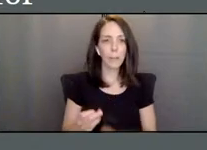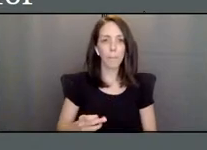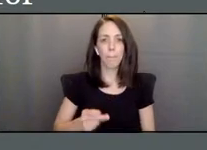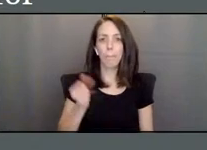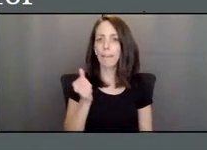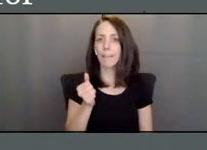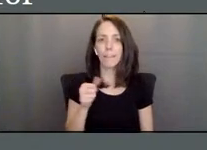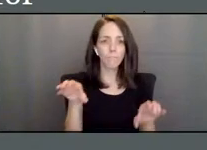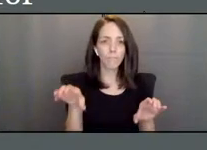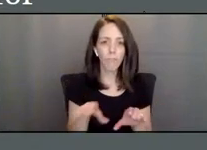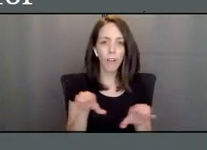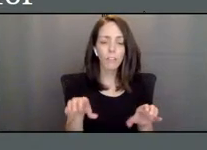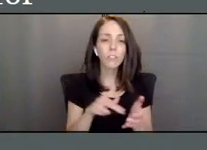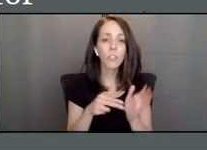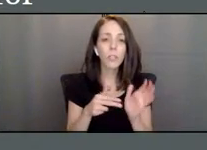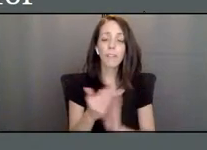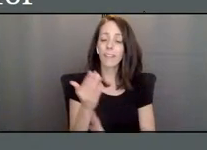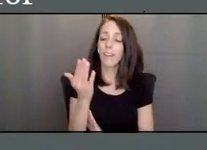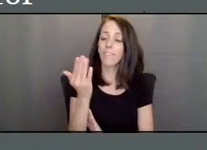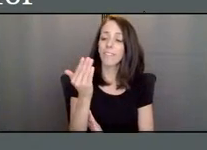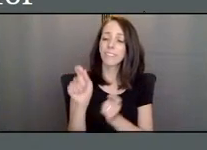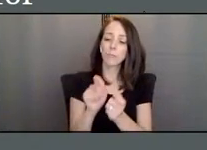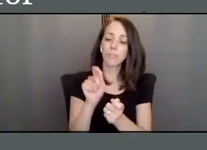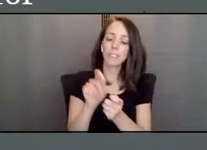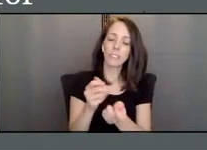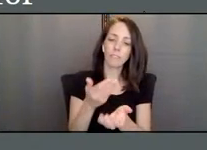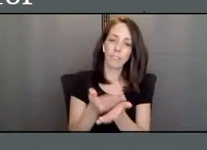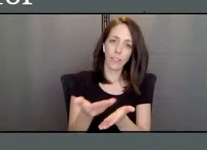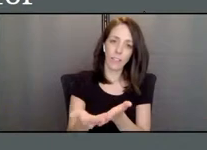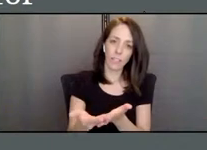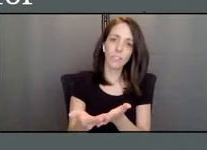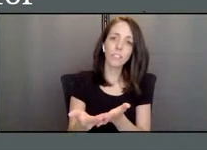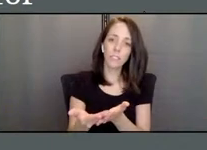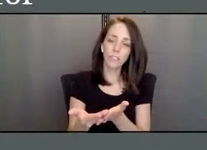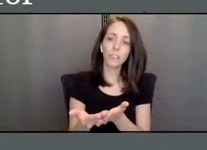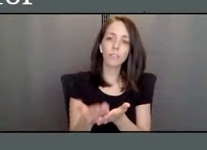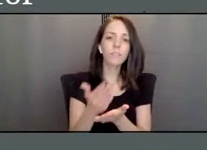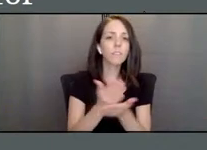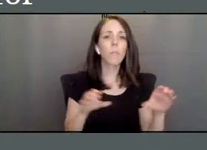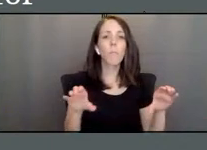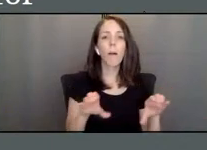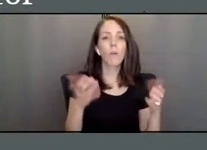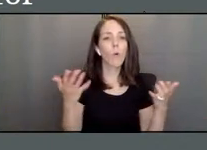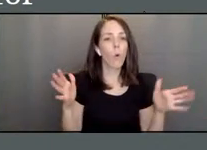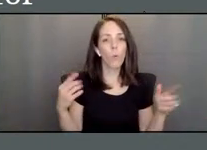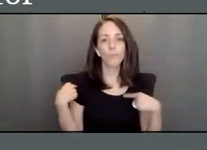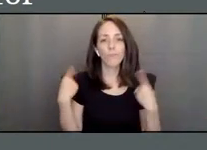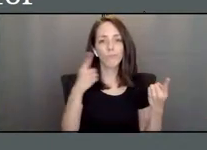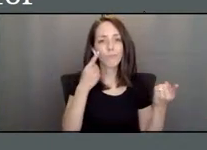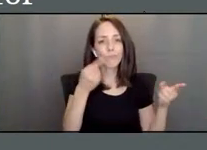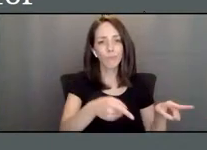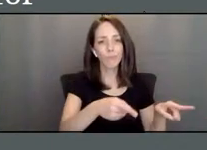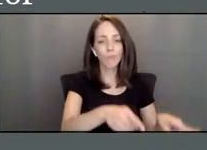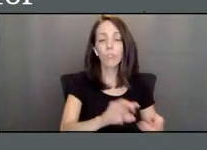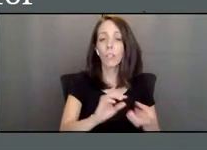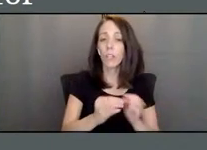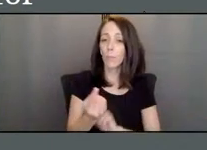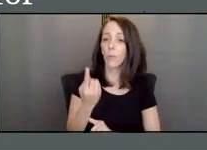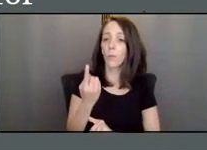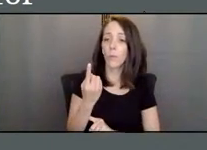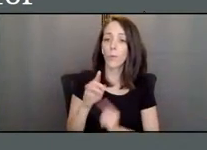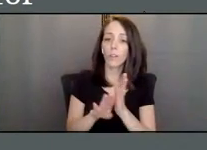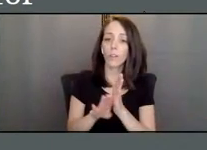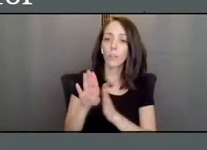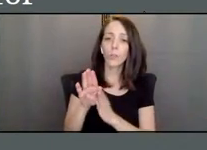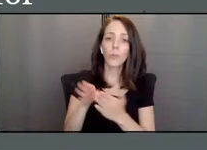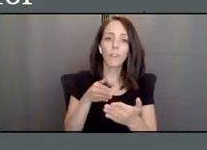includes 15 distinct items, some of which actions already have been taken. Number one, create an anti-racism